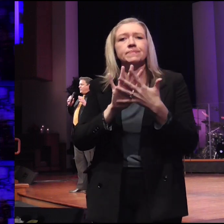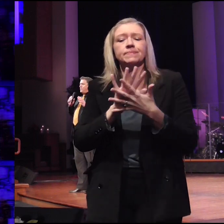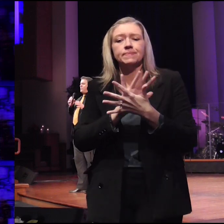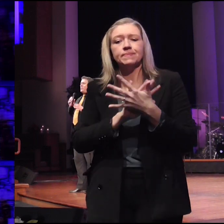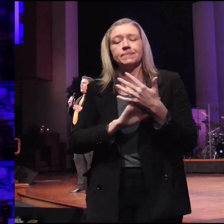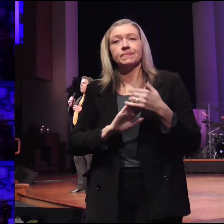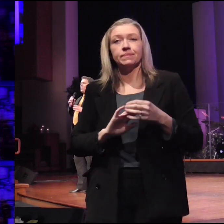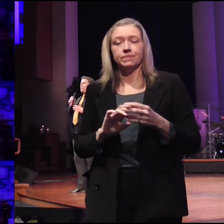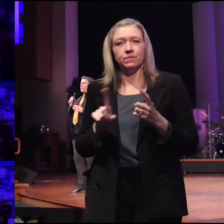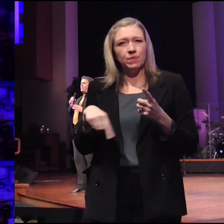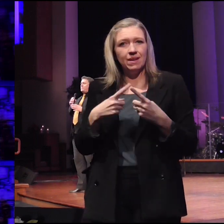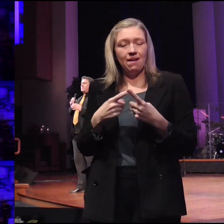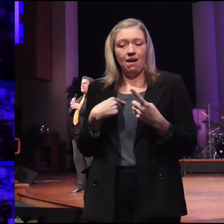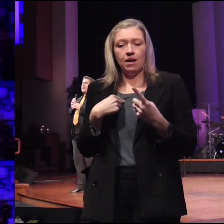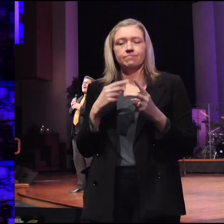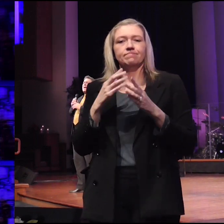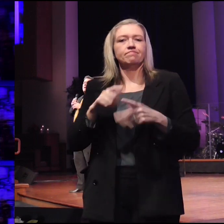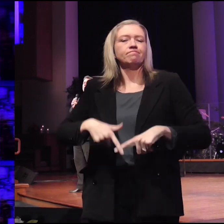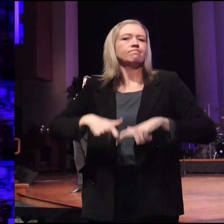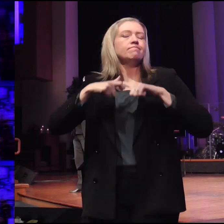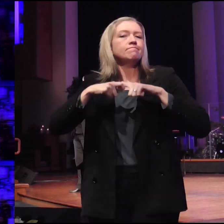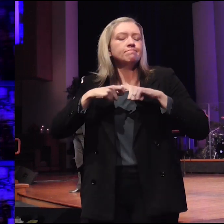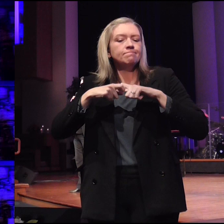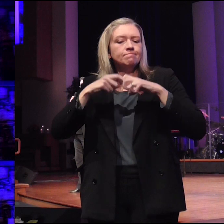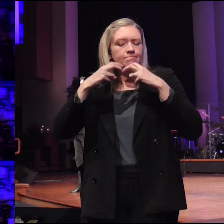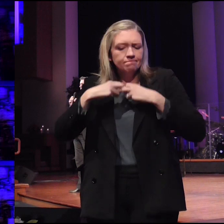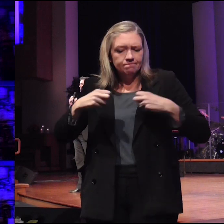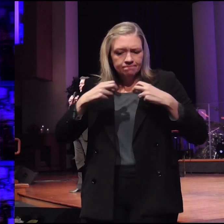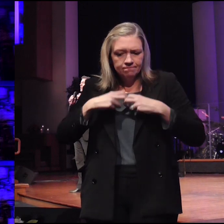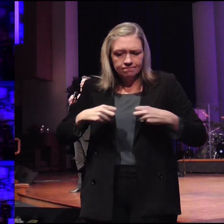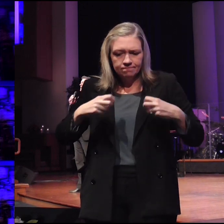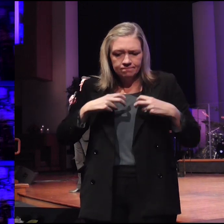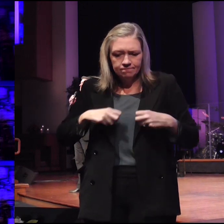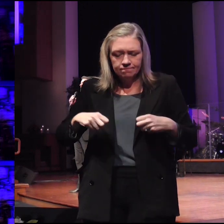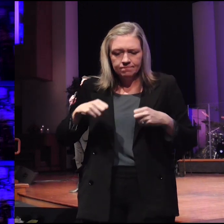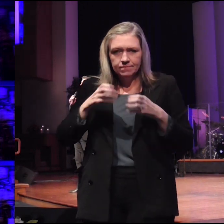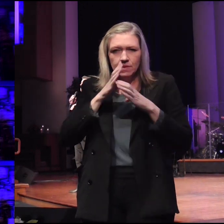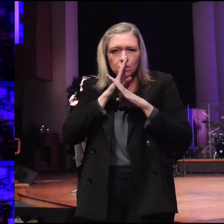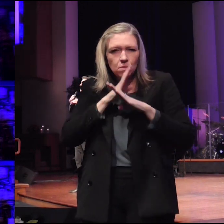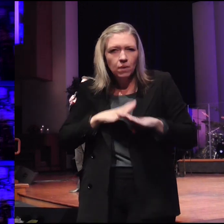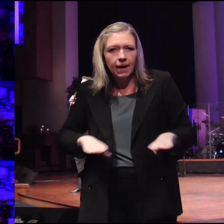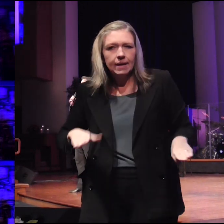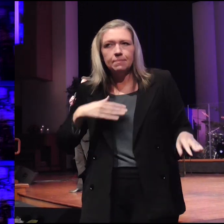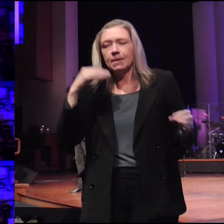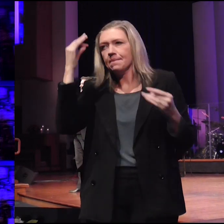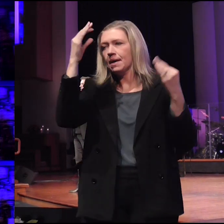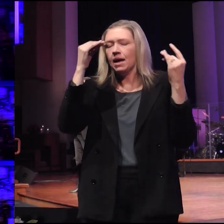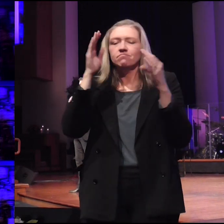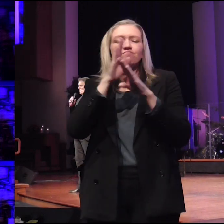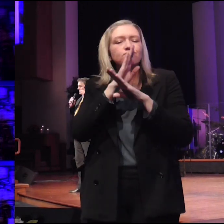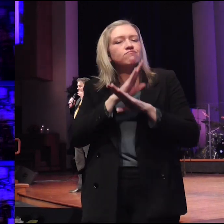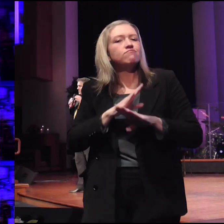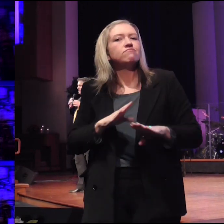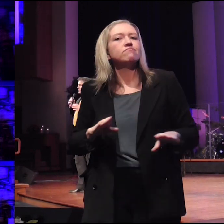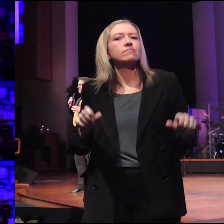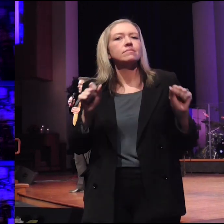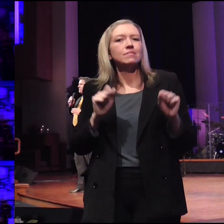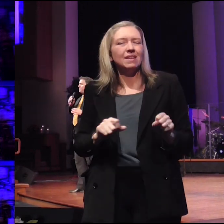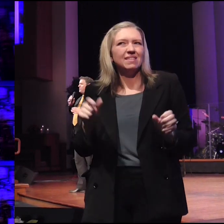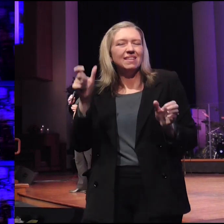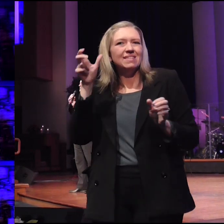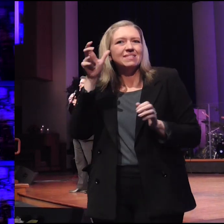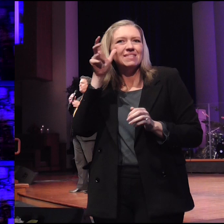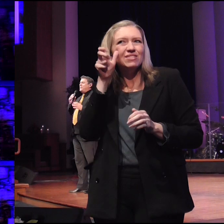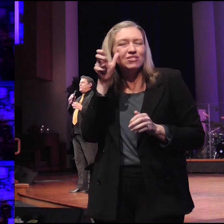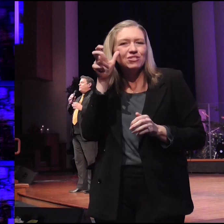when I go inside and I quiet my mind, I can